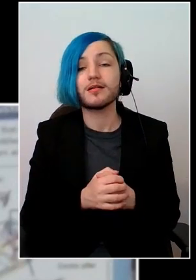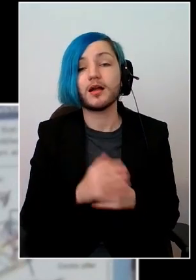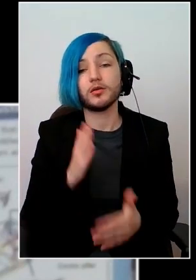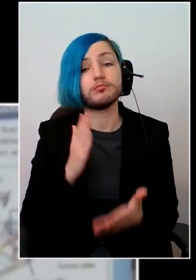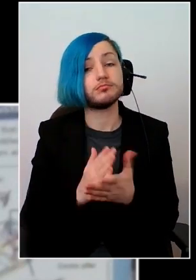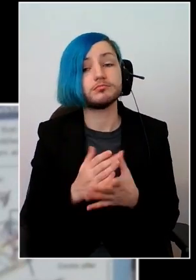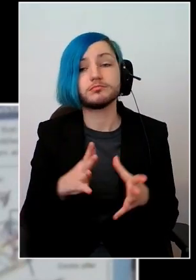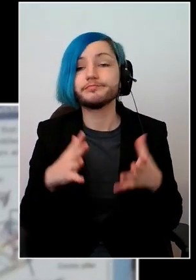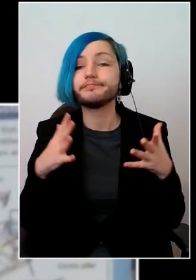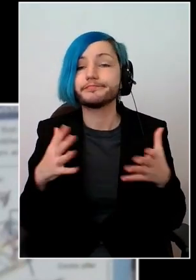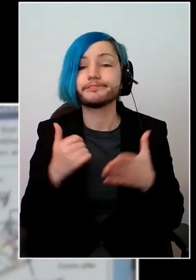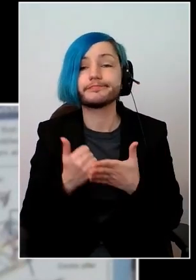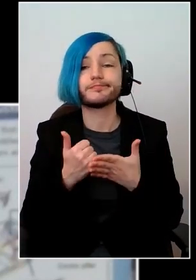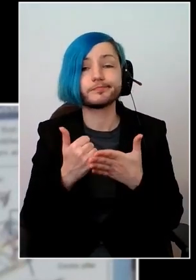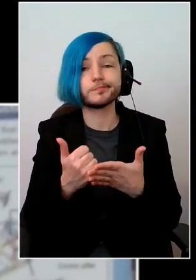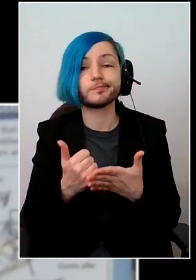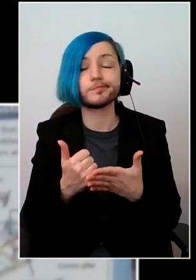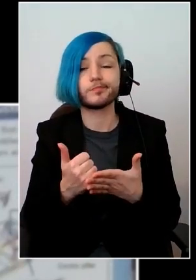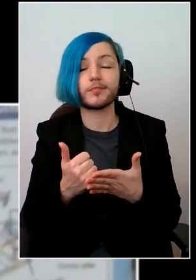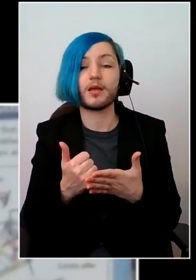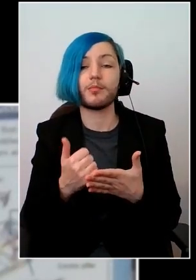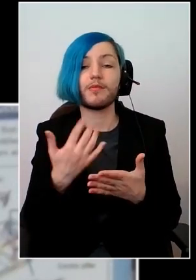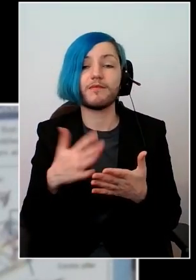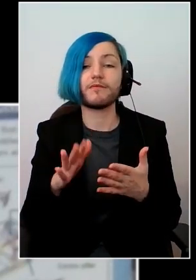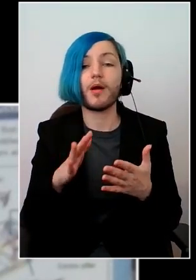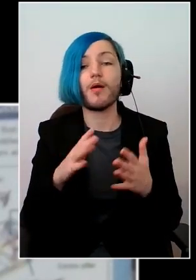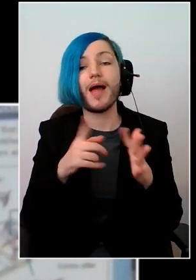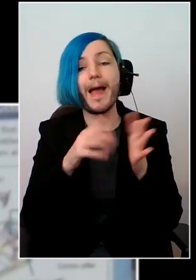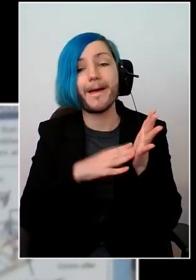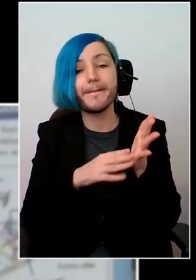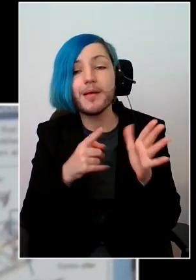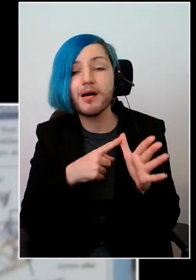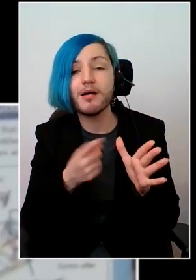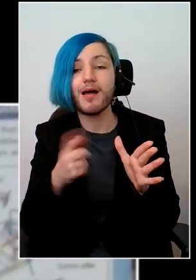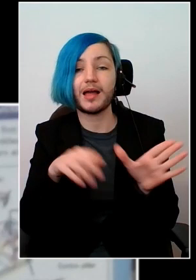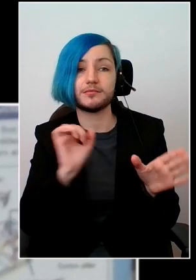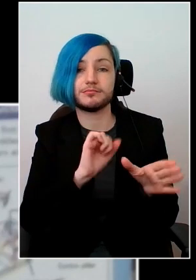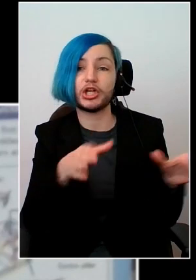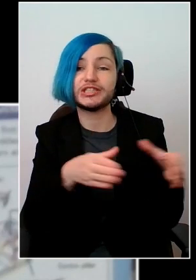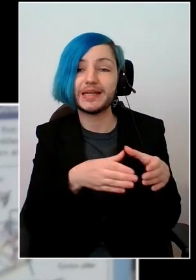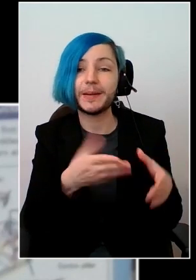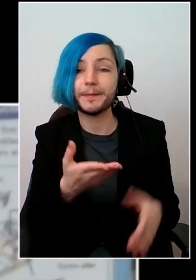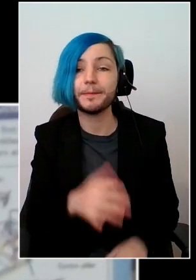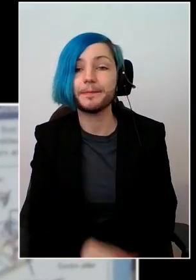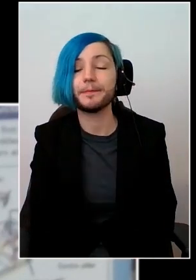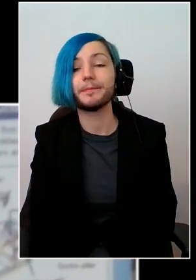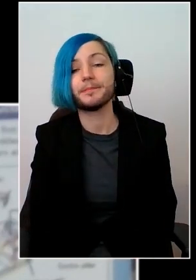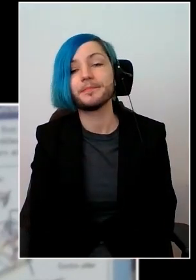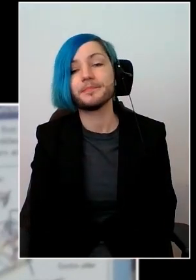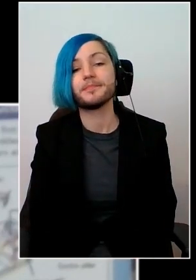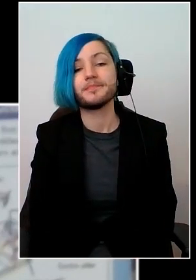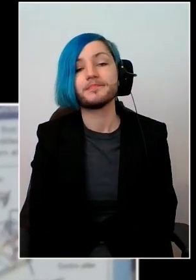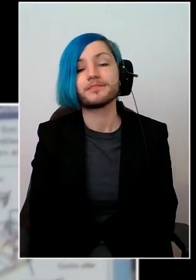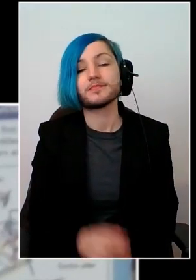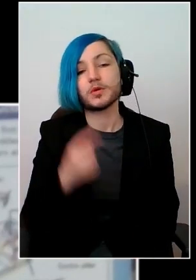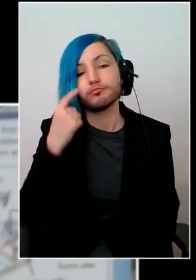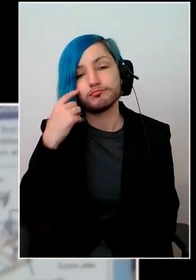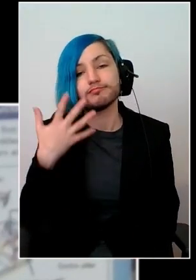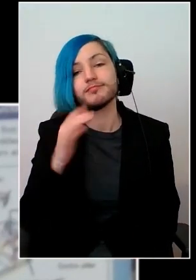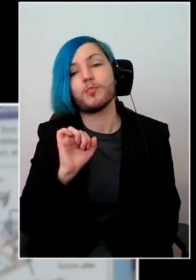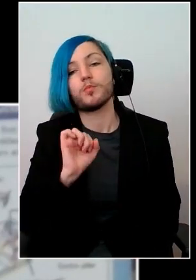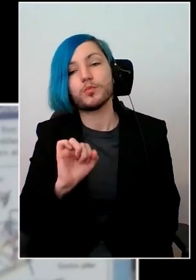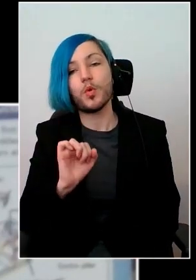help to Emma and the team. And obviously your